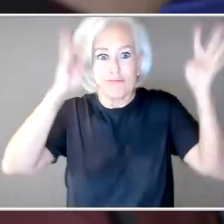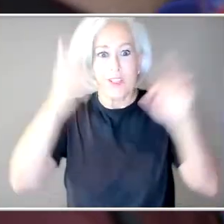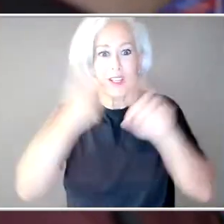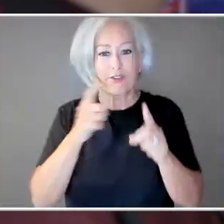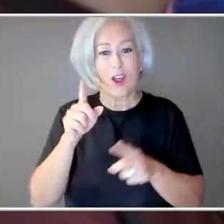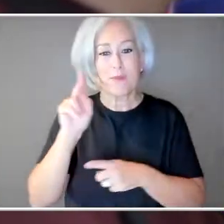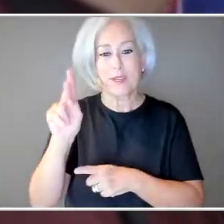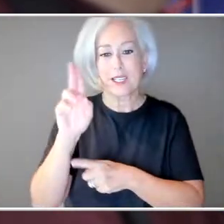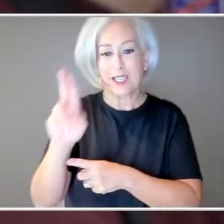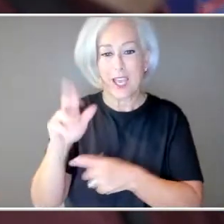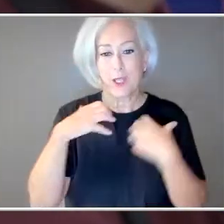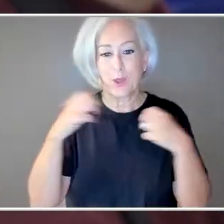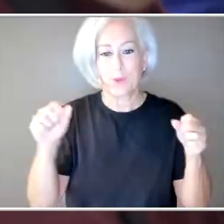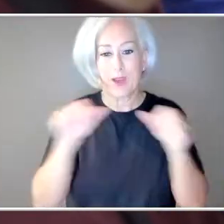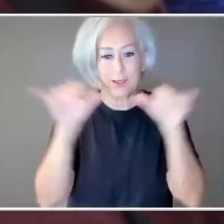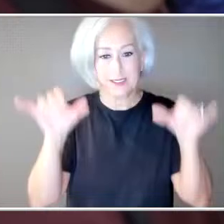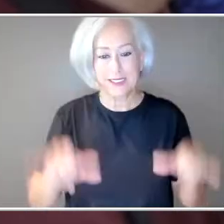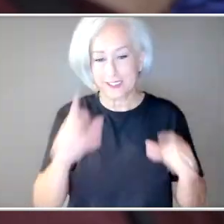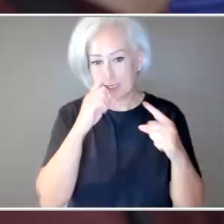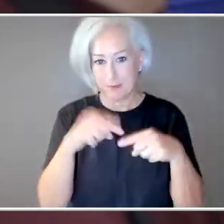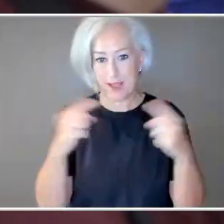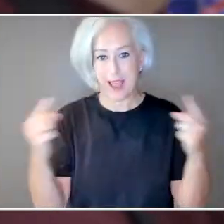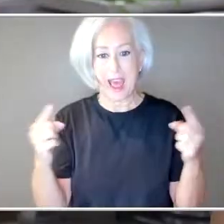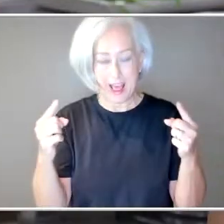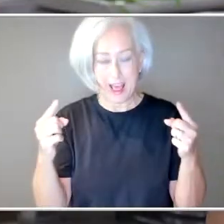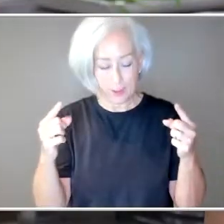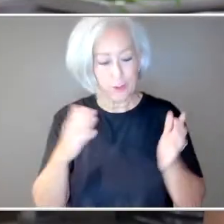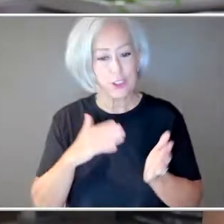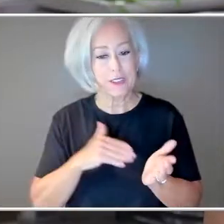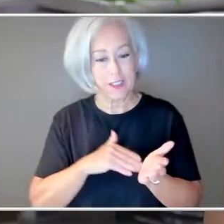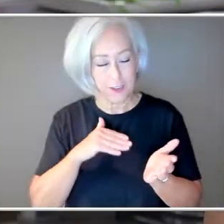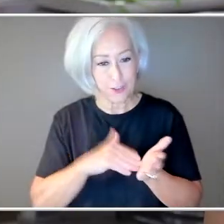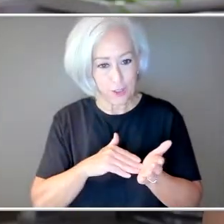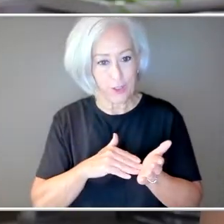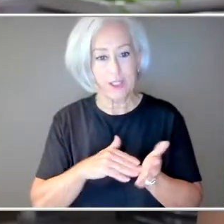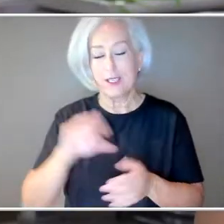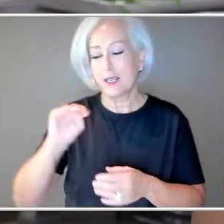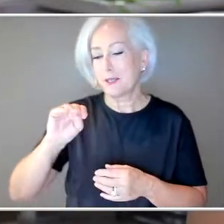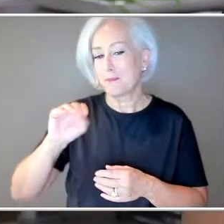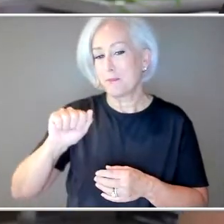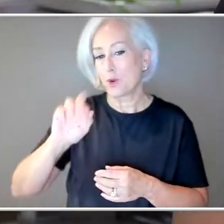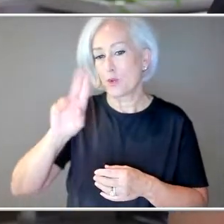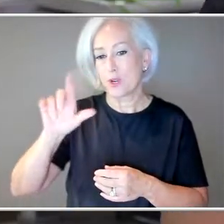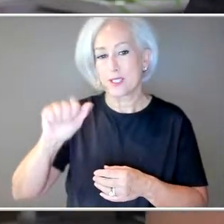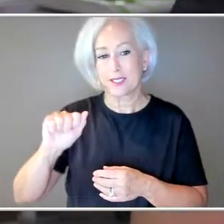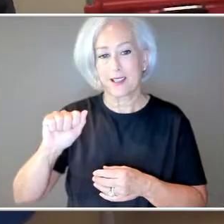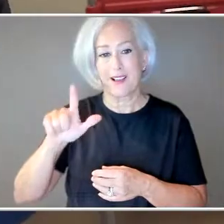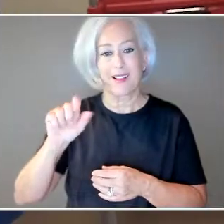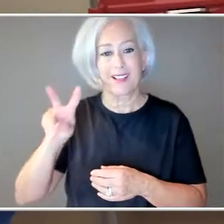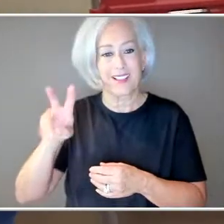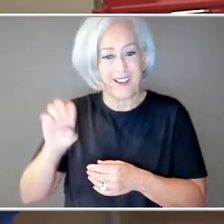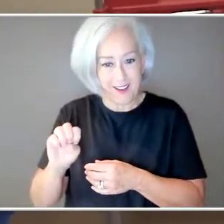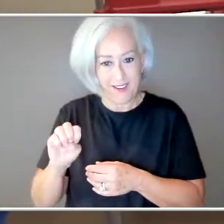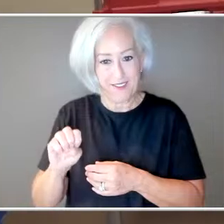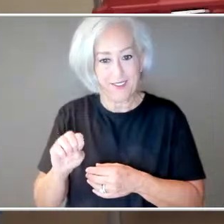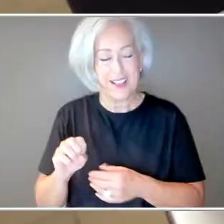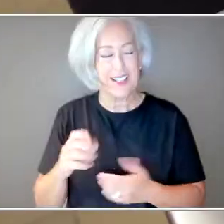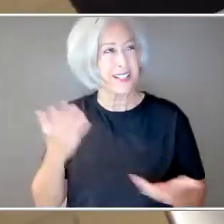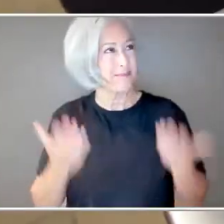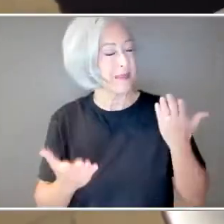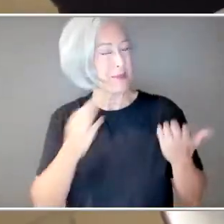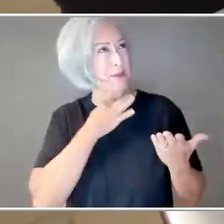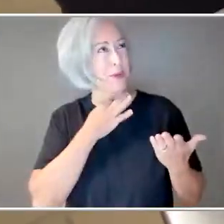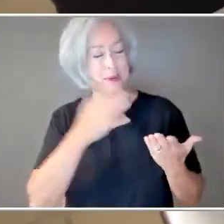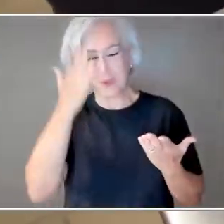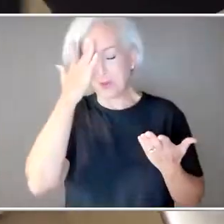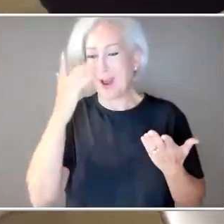System allergist, Dr. Marissa Love. You might be wondering, well, why is an allergist doing cooking classes? Over the years, Dr. Love